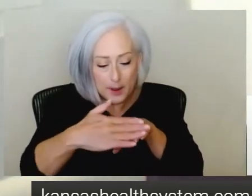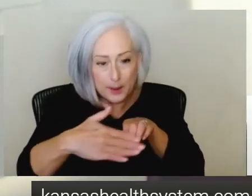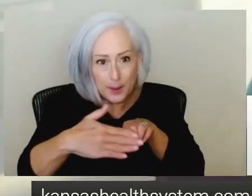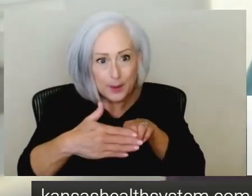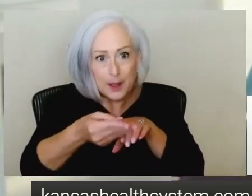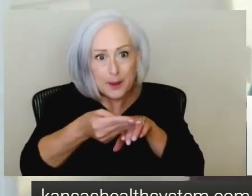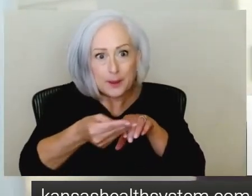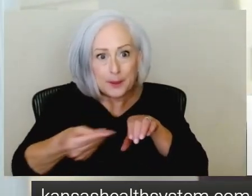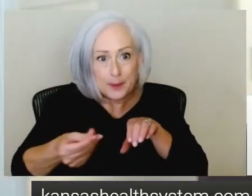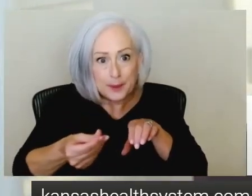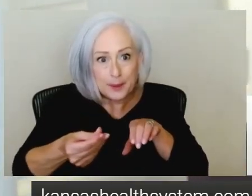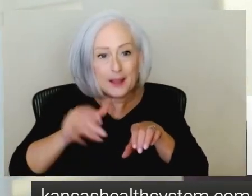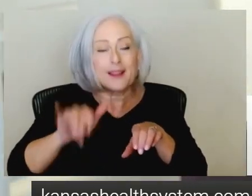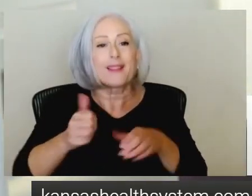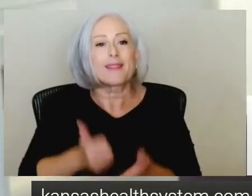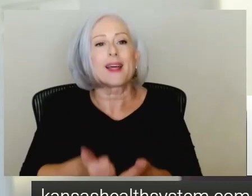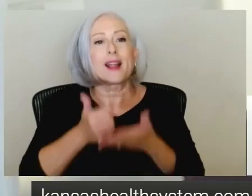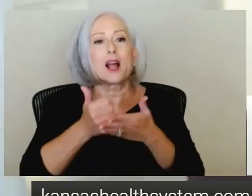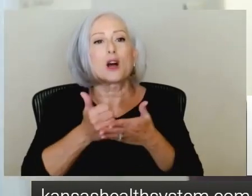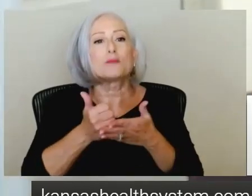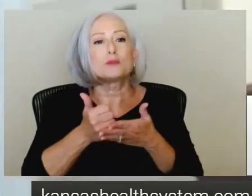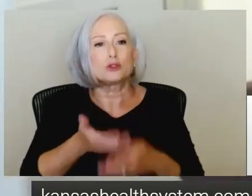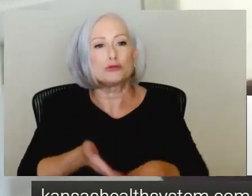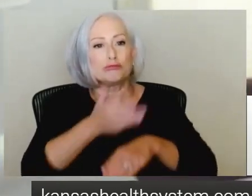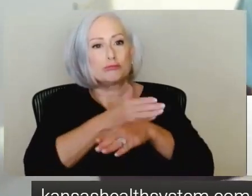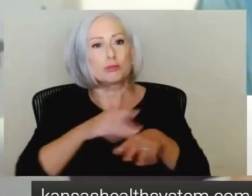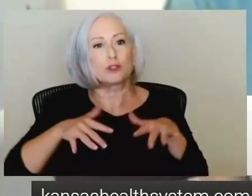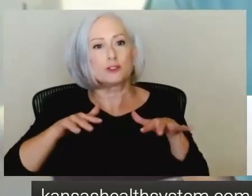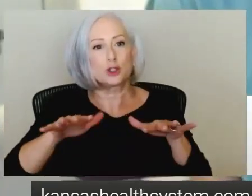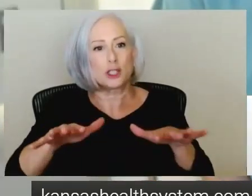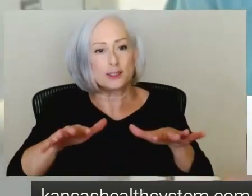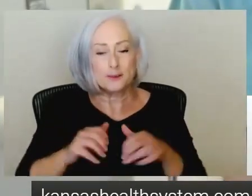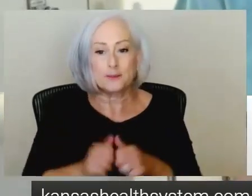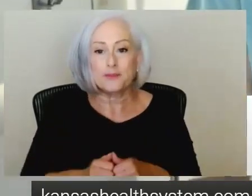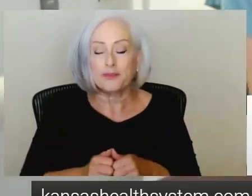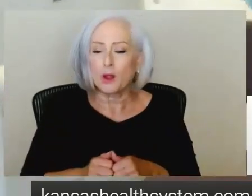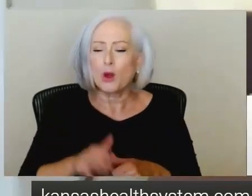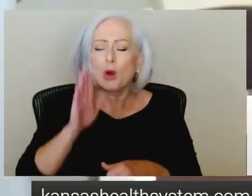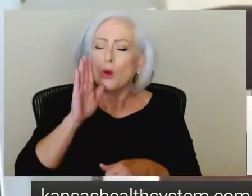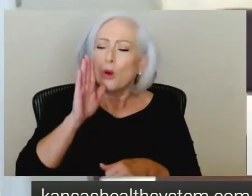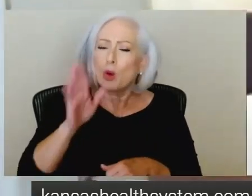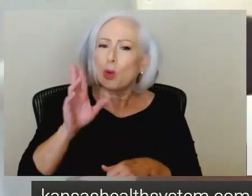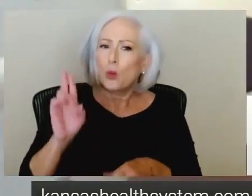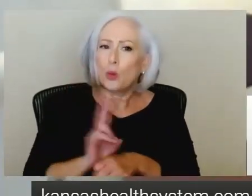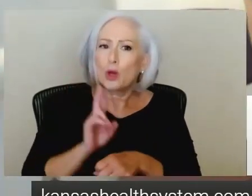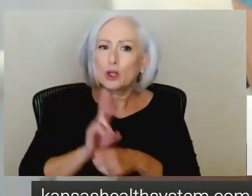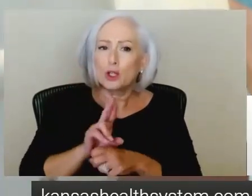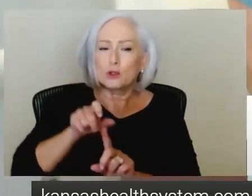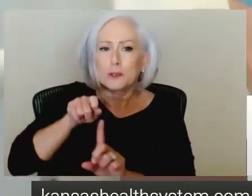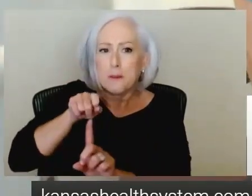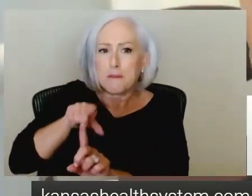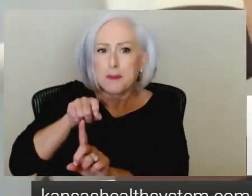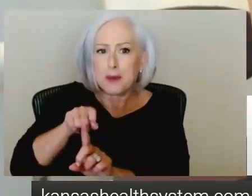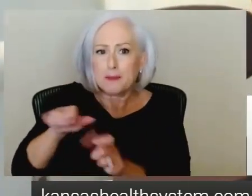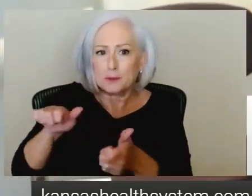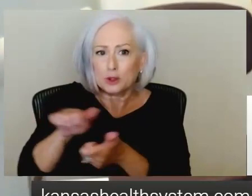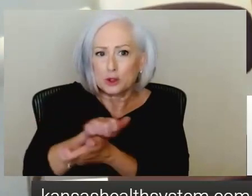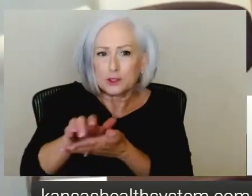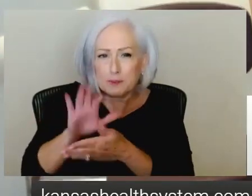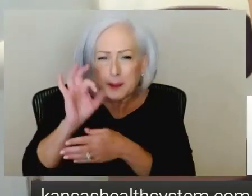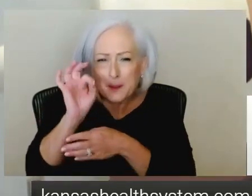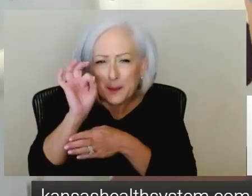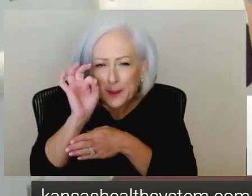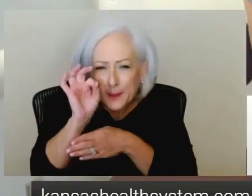basically helps to improve the tremor. And so you're going to use those beams to, in a sense, destroyed the tiny area of